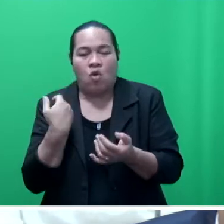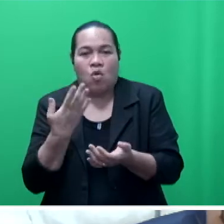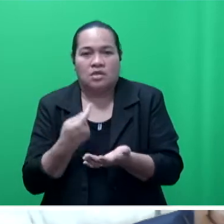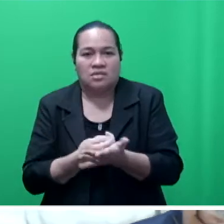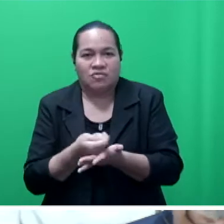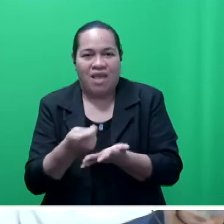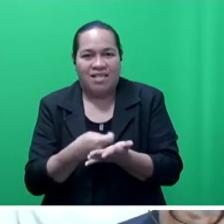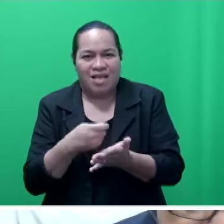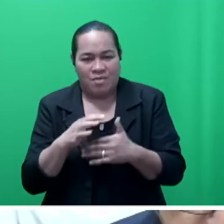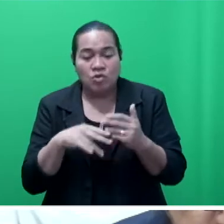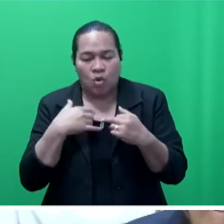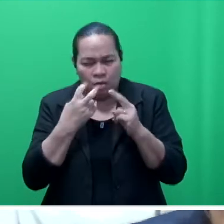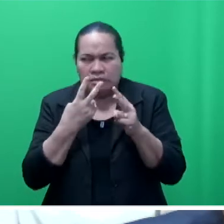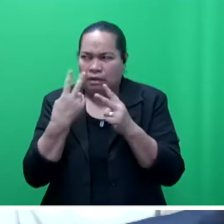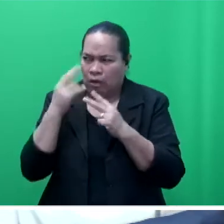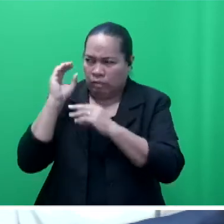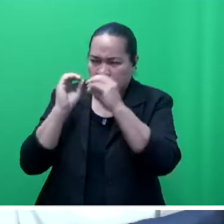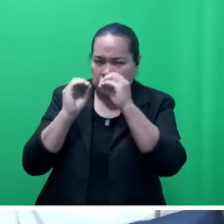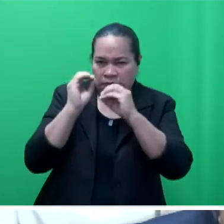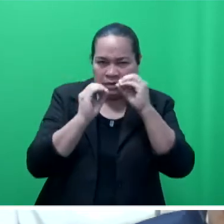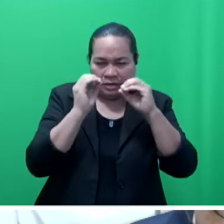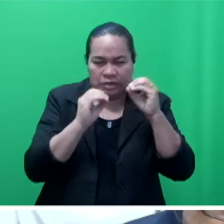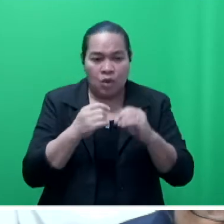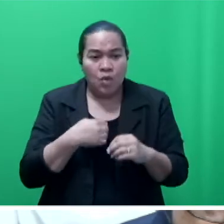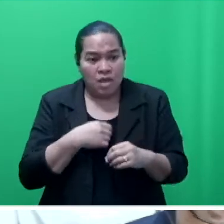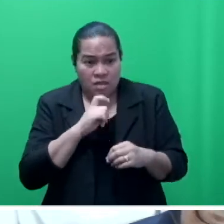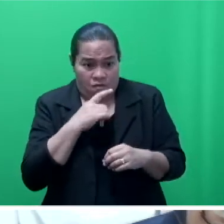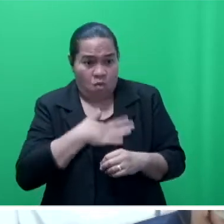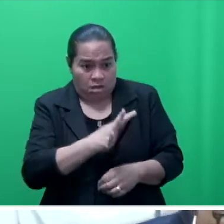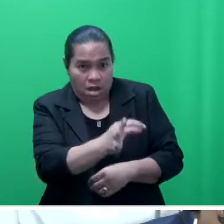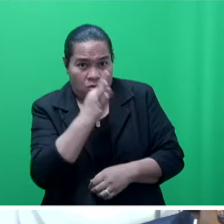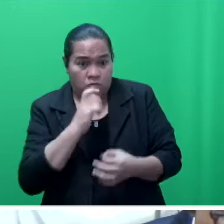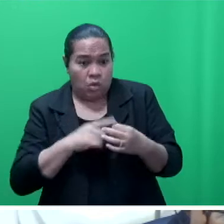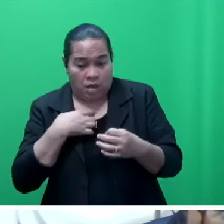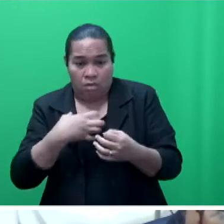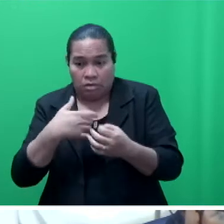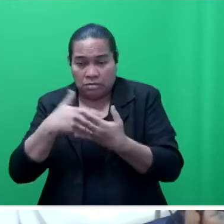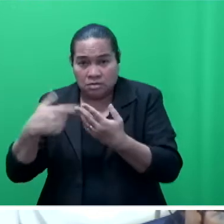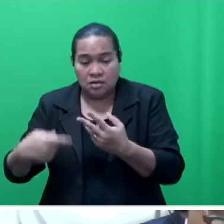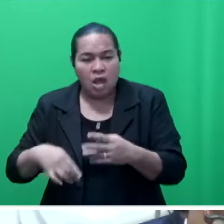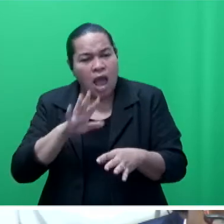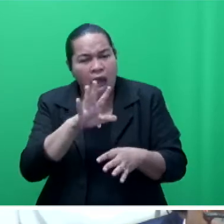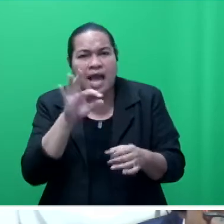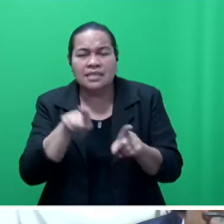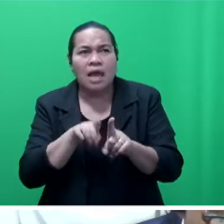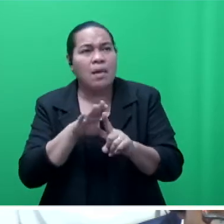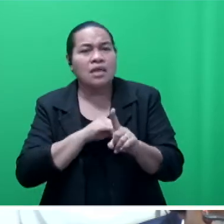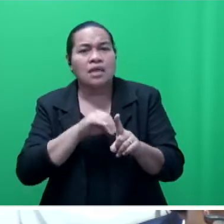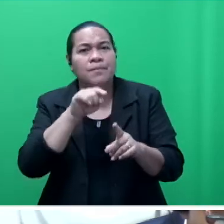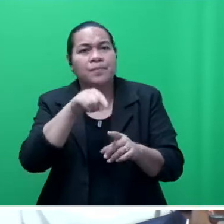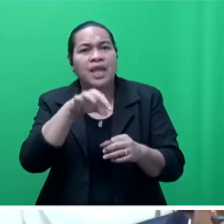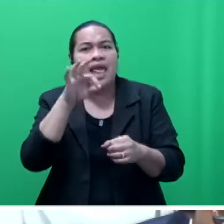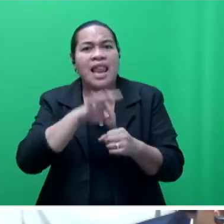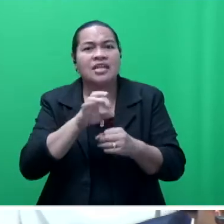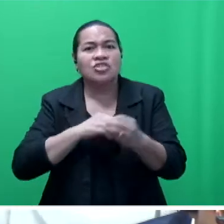And we've seen a number of cases which we can highlight if the Honourable Bosanimbola asked that question. In fact, the elections office at one stage, under the old